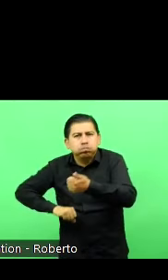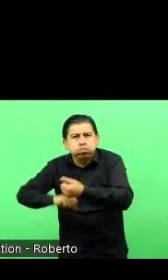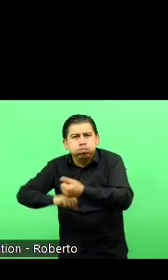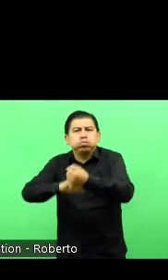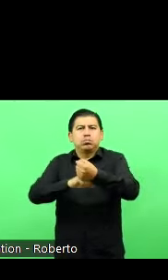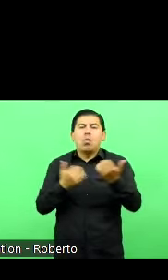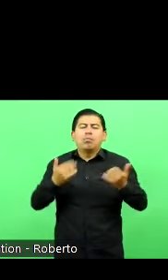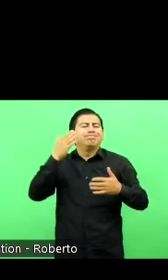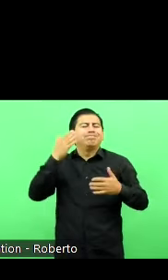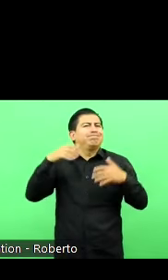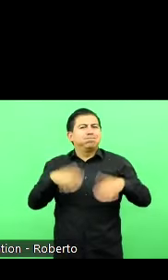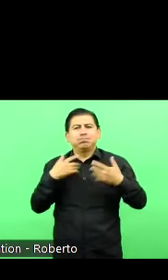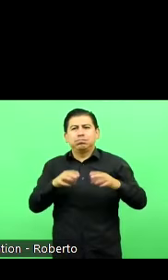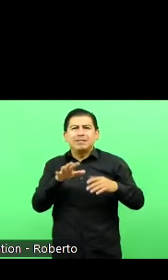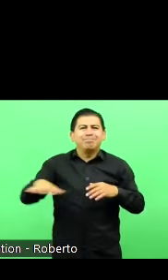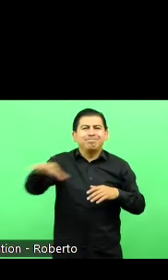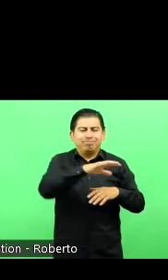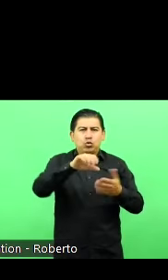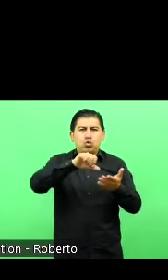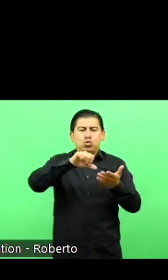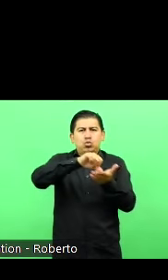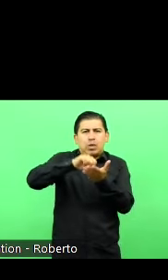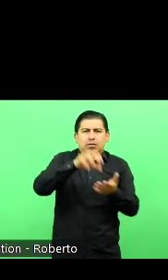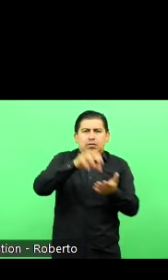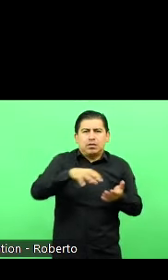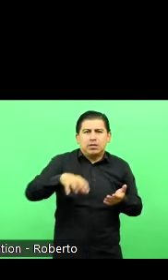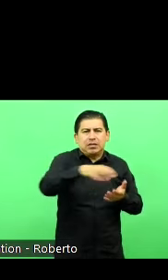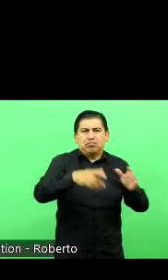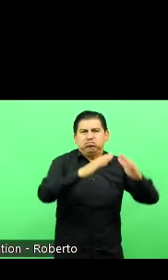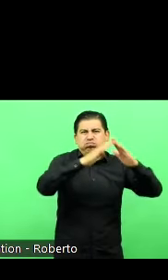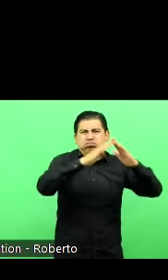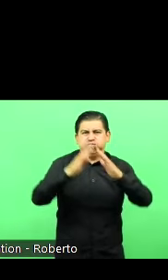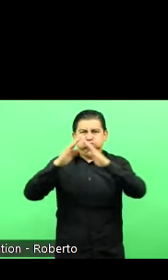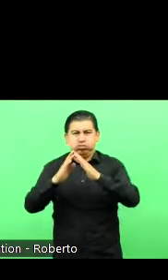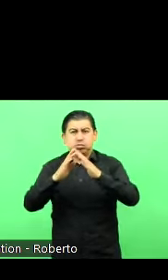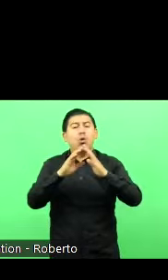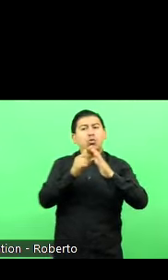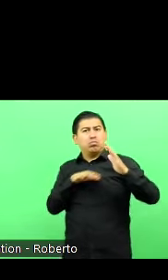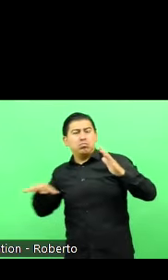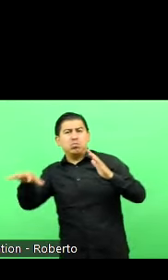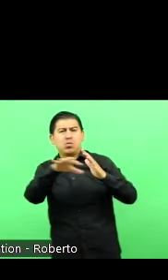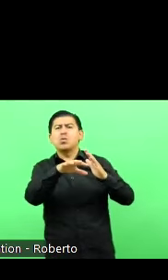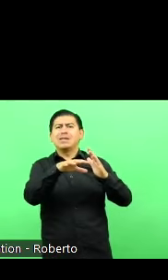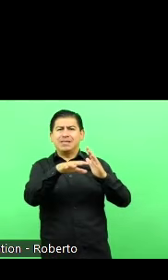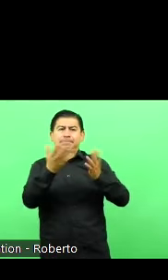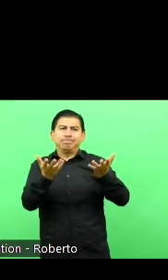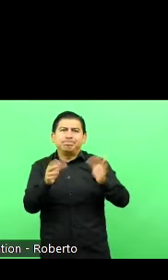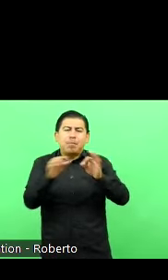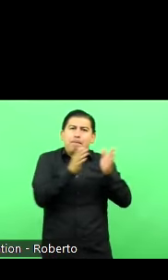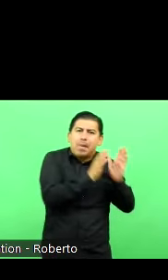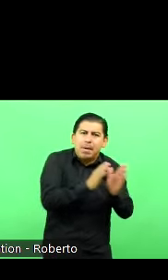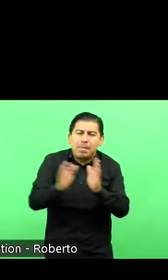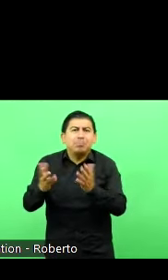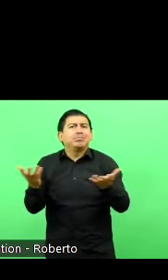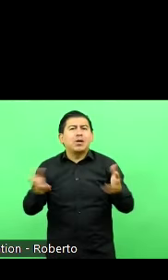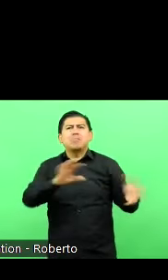on the front line of global challenges, including climate change, health emergencies, and disaster risks. As urban